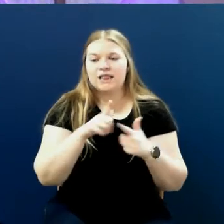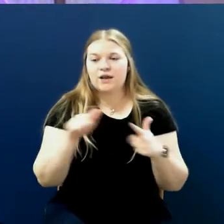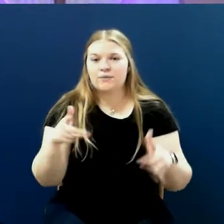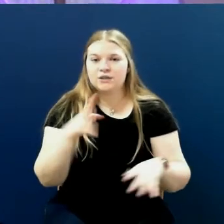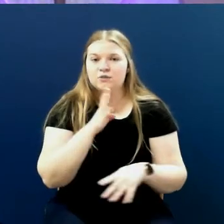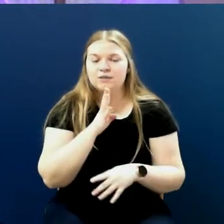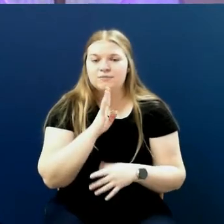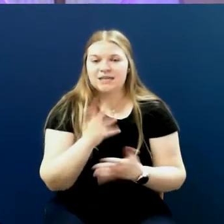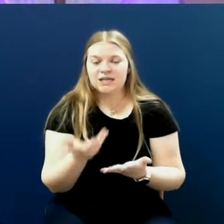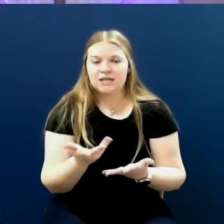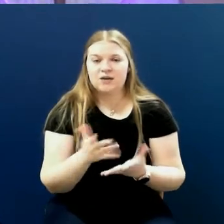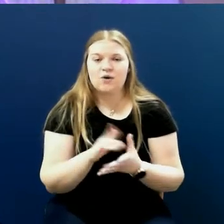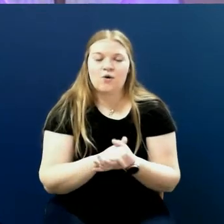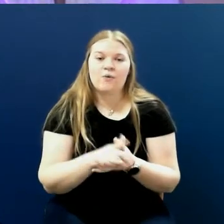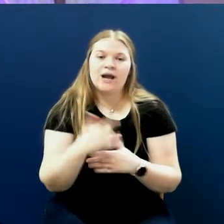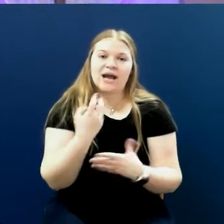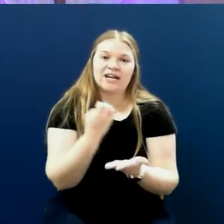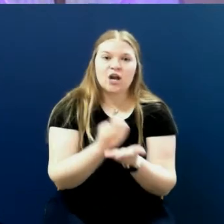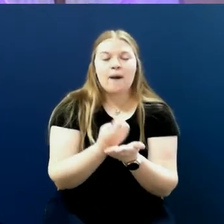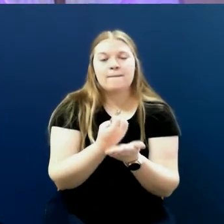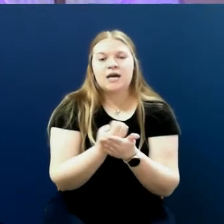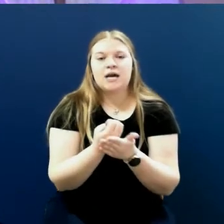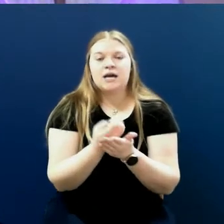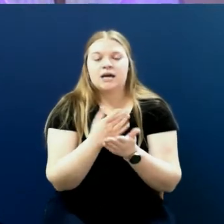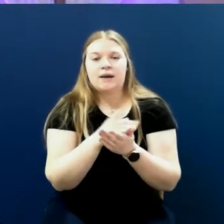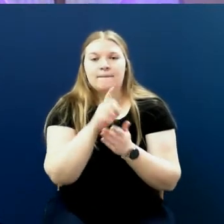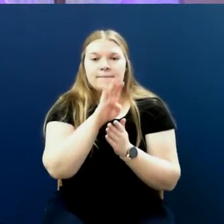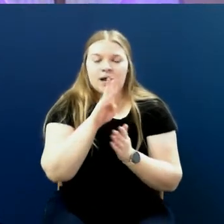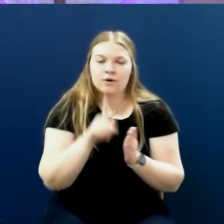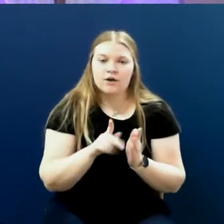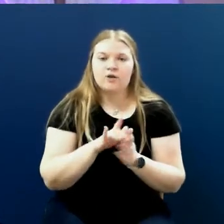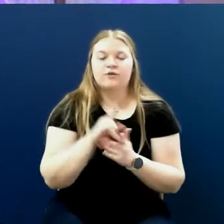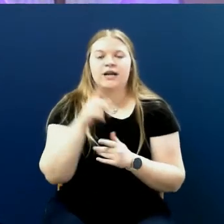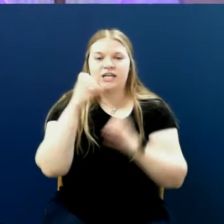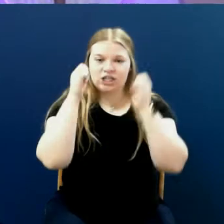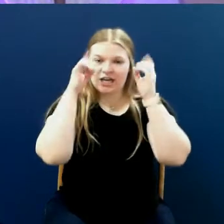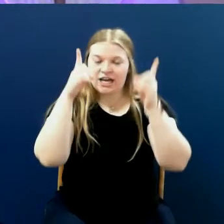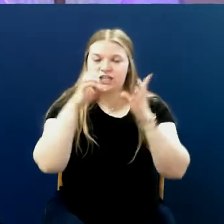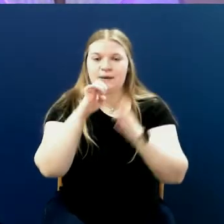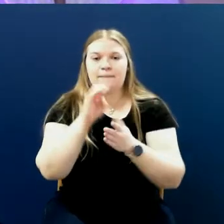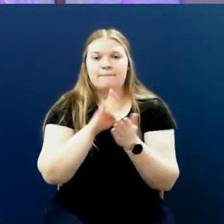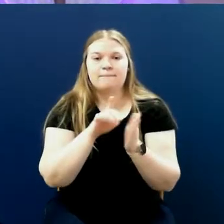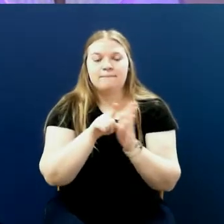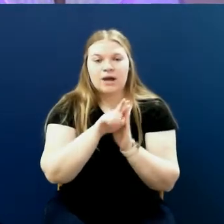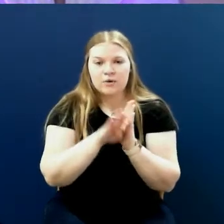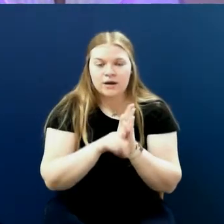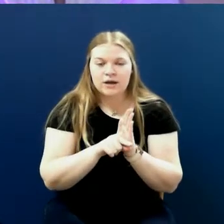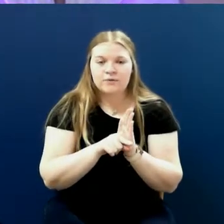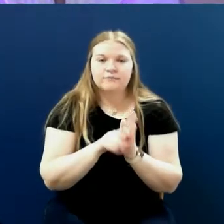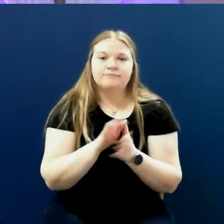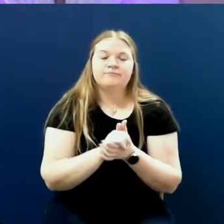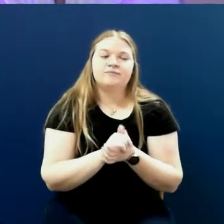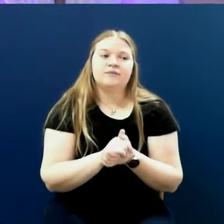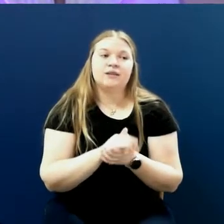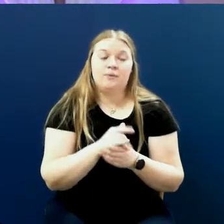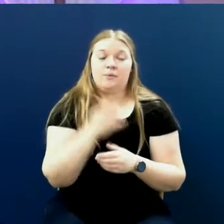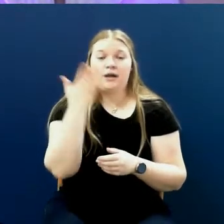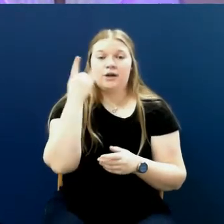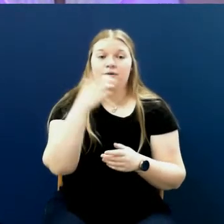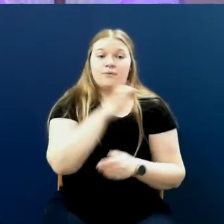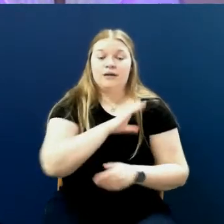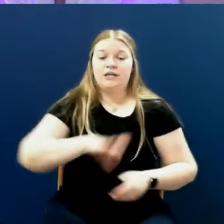speak, or economic background or education background, because Christ died for us all. There is no